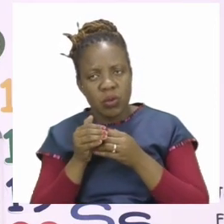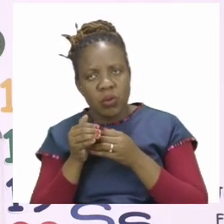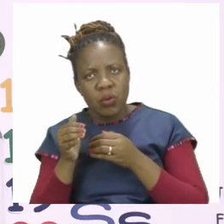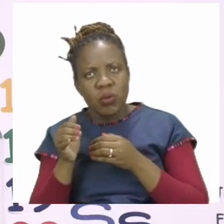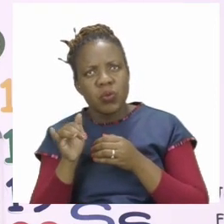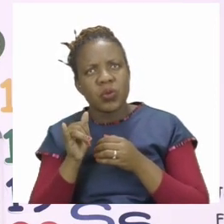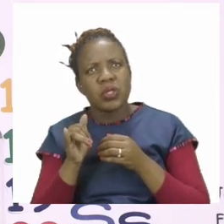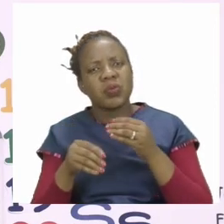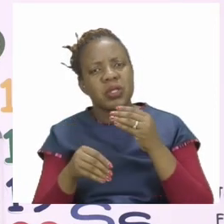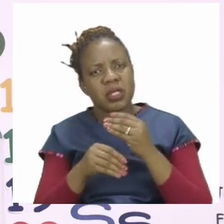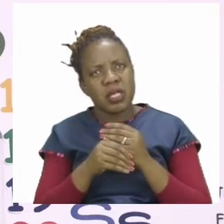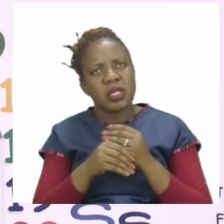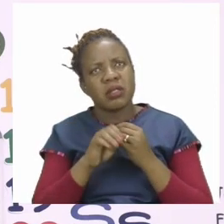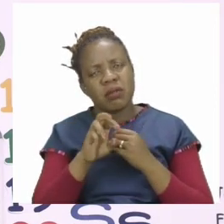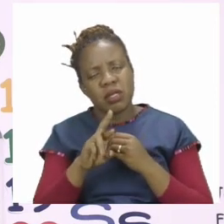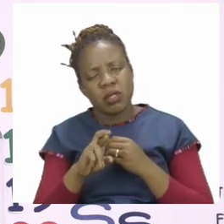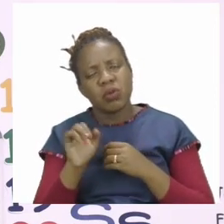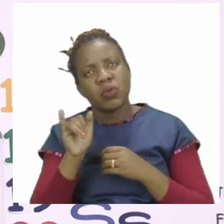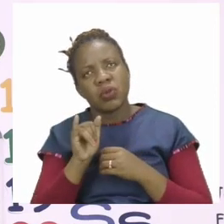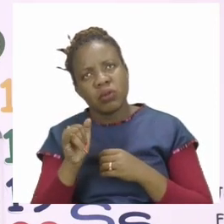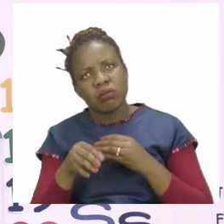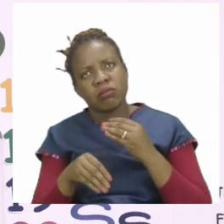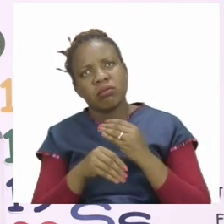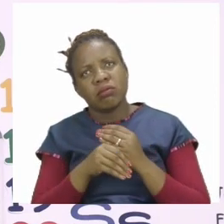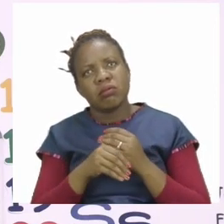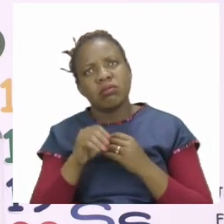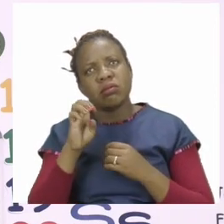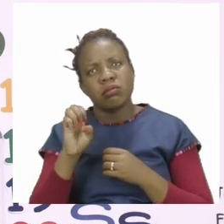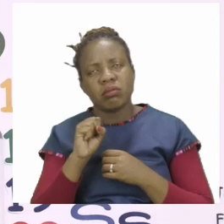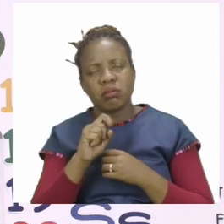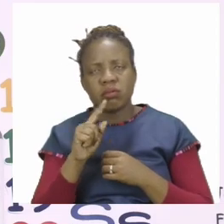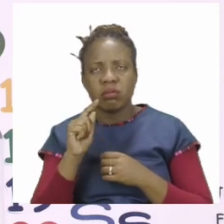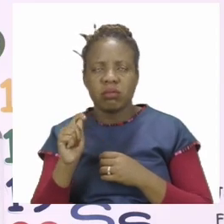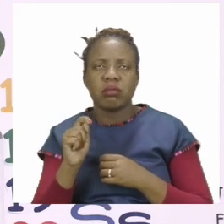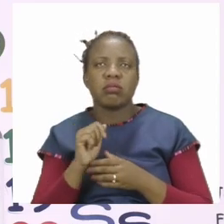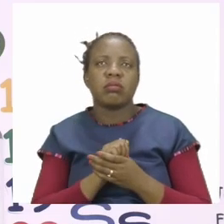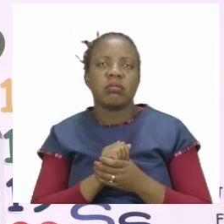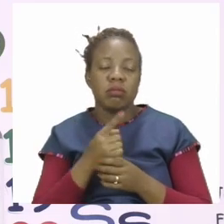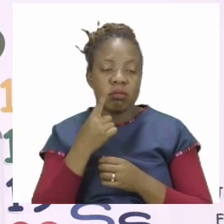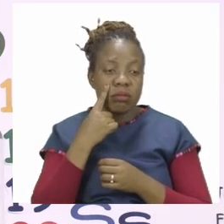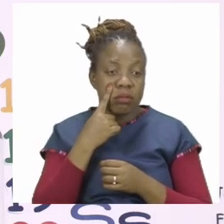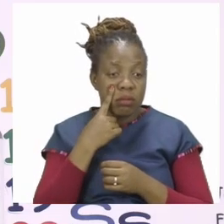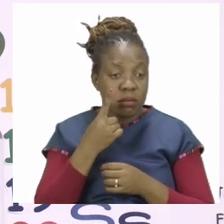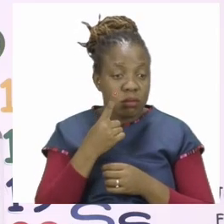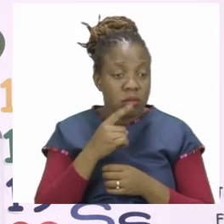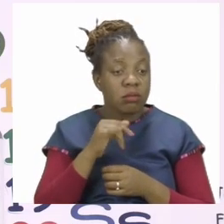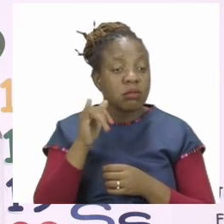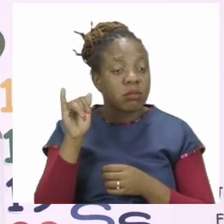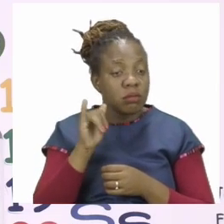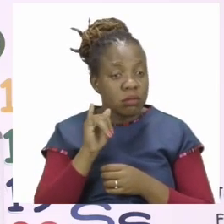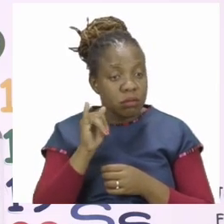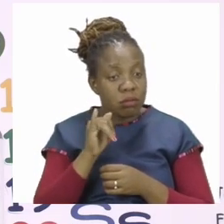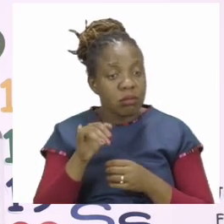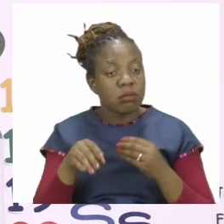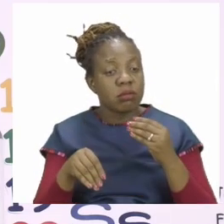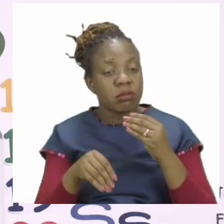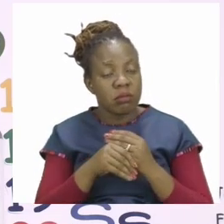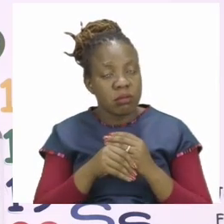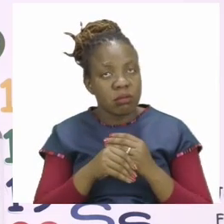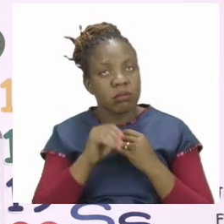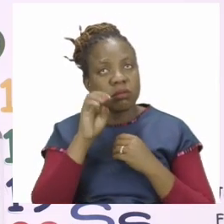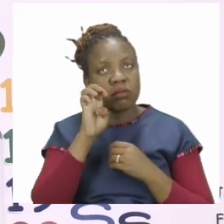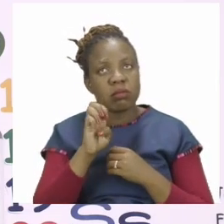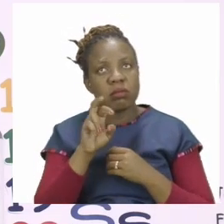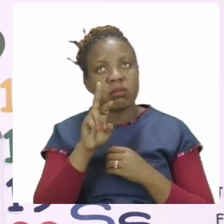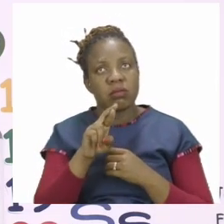which one looks bigger or which one looks smaller, you will then be making a